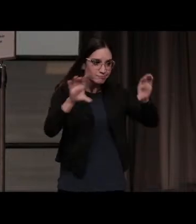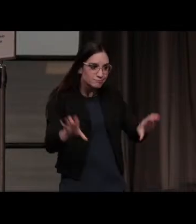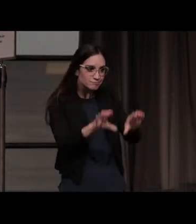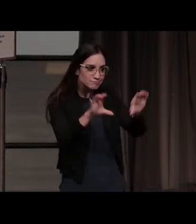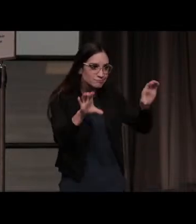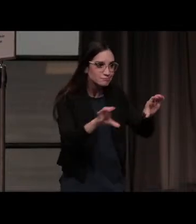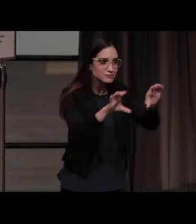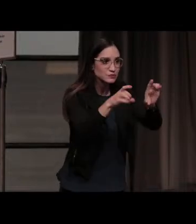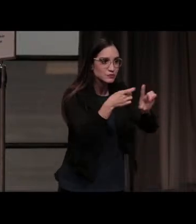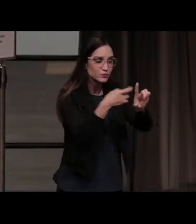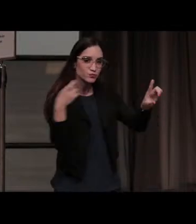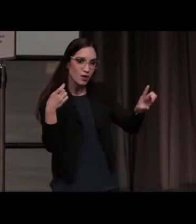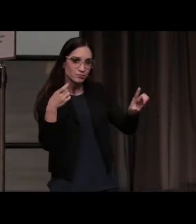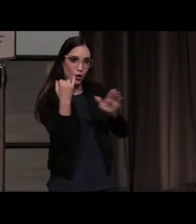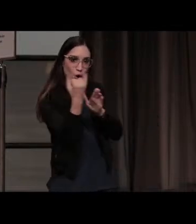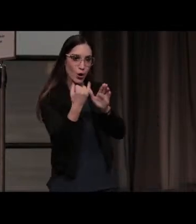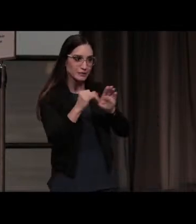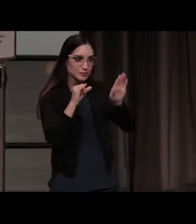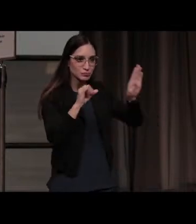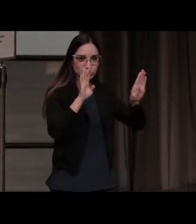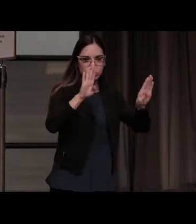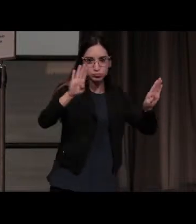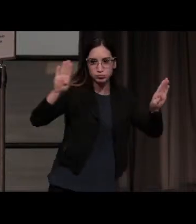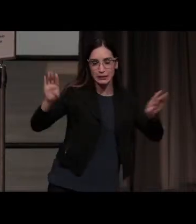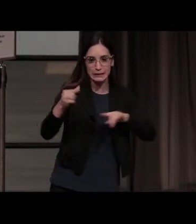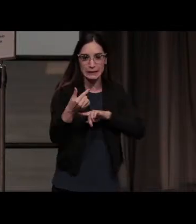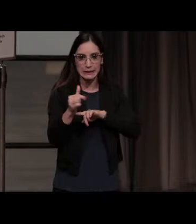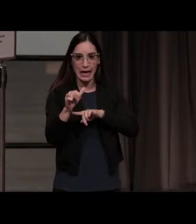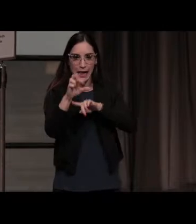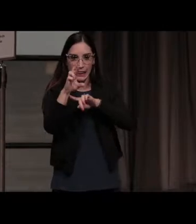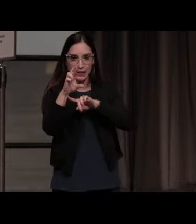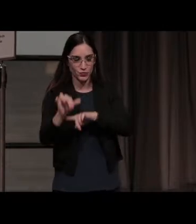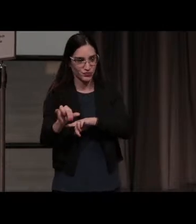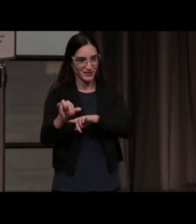Galeria Chilena. Sorry, maybe I should have brought glasses.